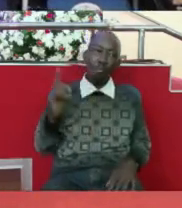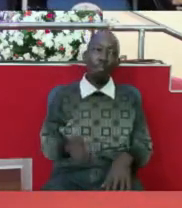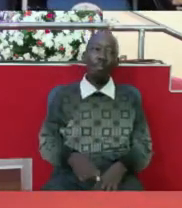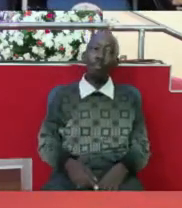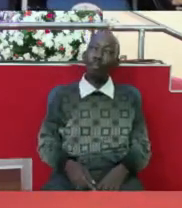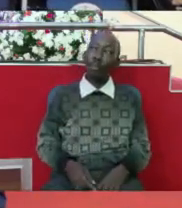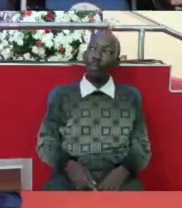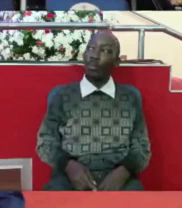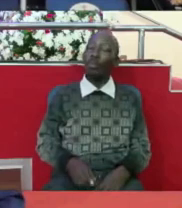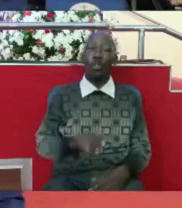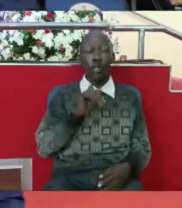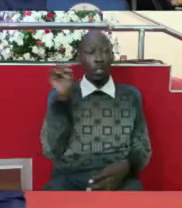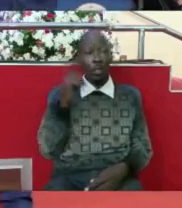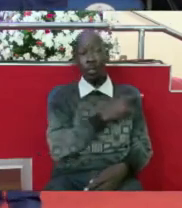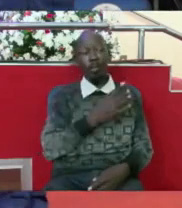Just kiss your wife.